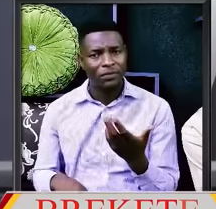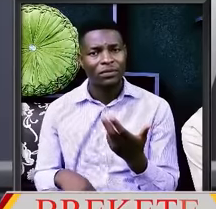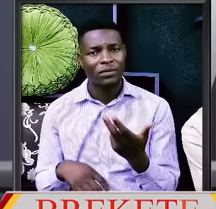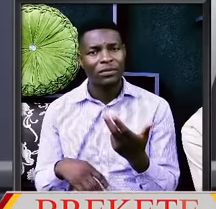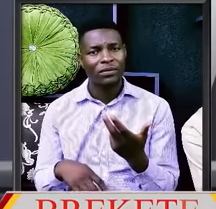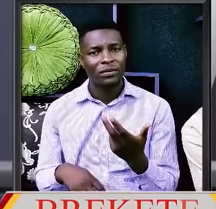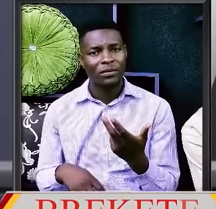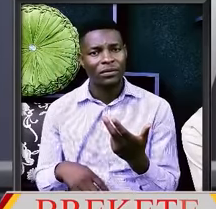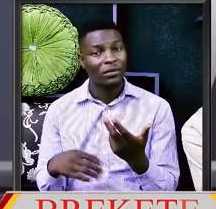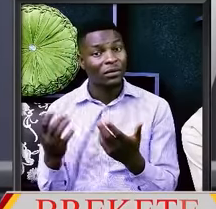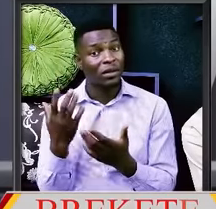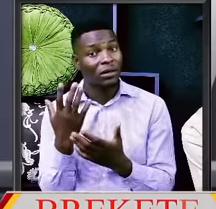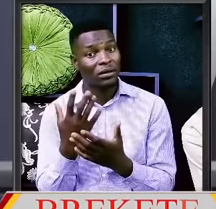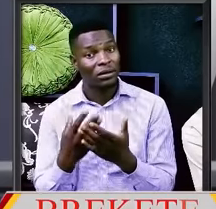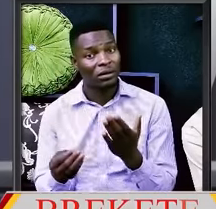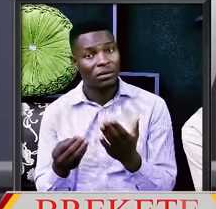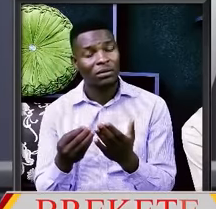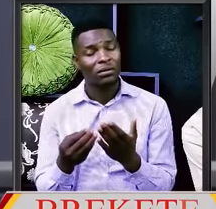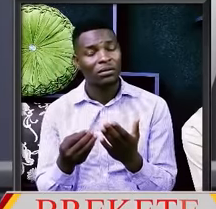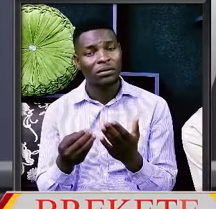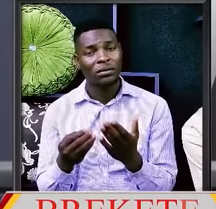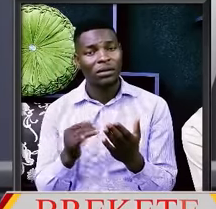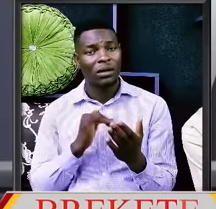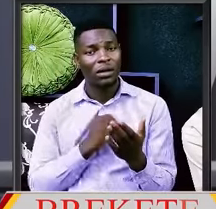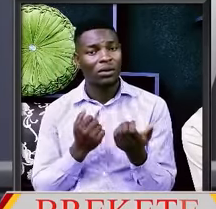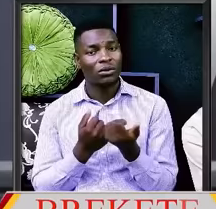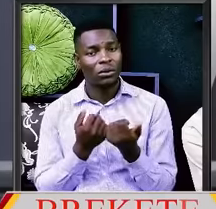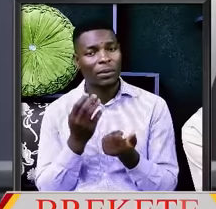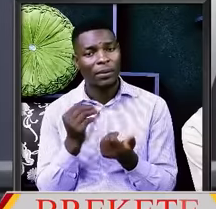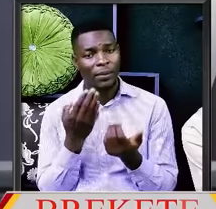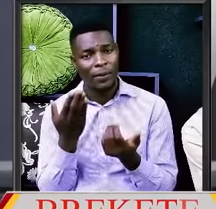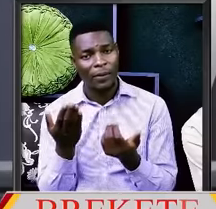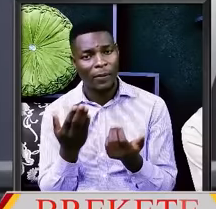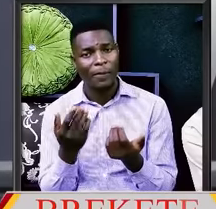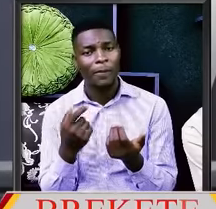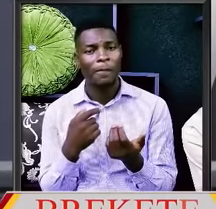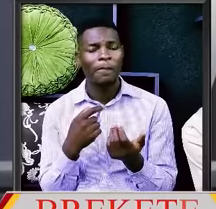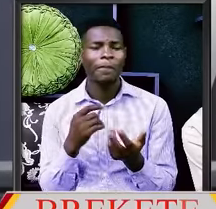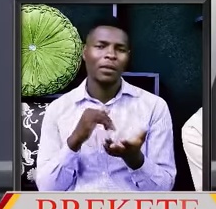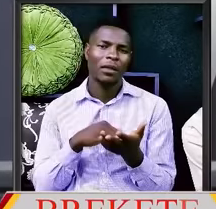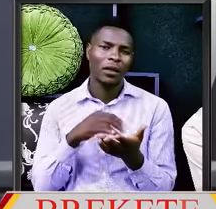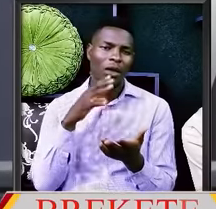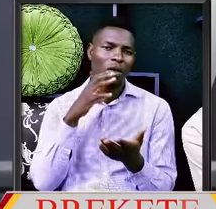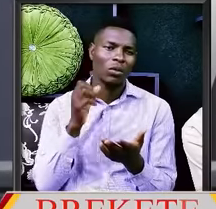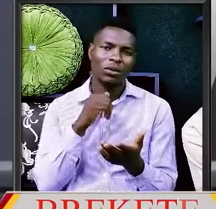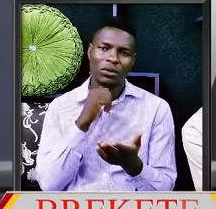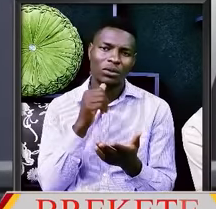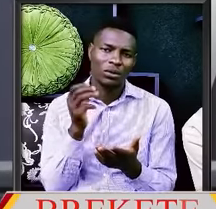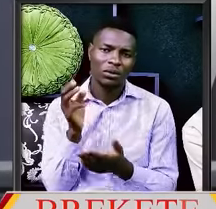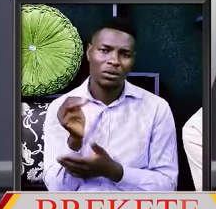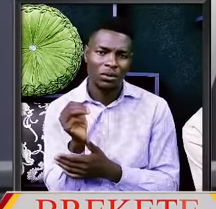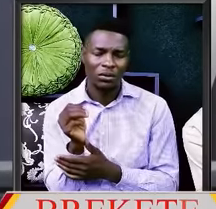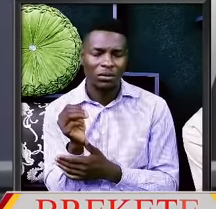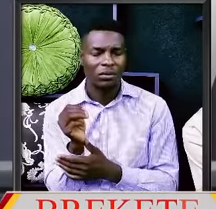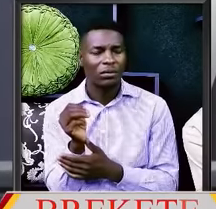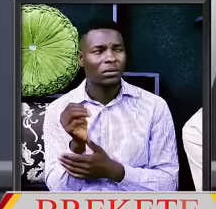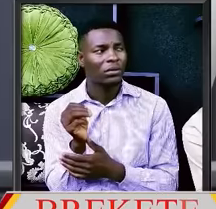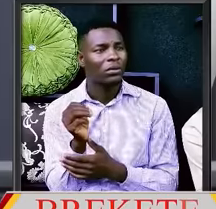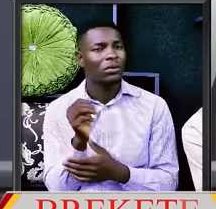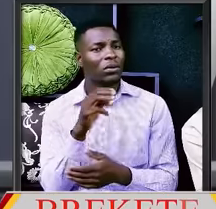And his exposure lacking for the response, and I was supporting him. It wasn't him. It was the